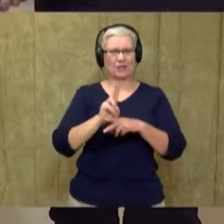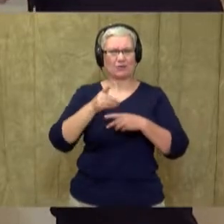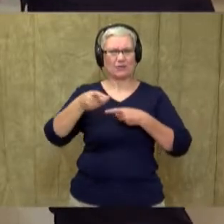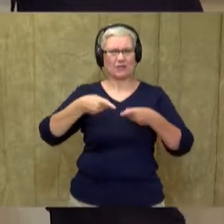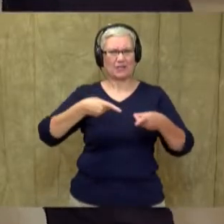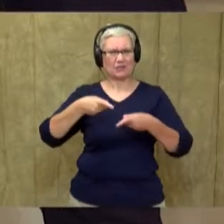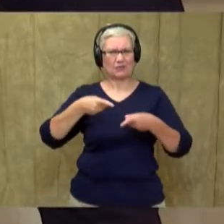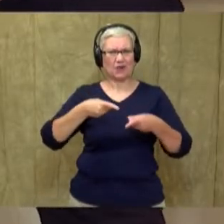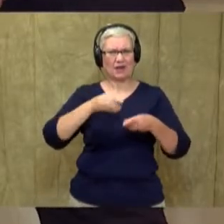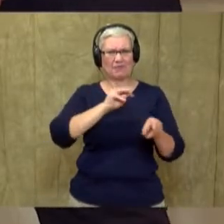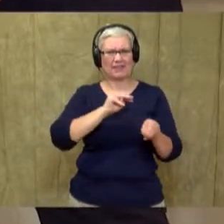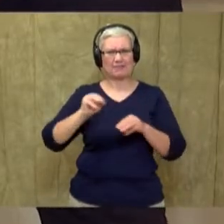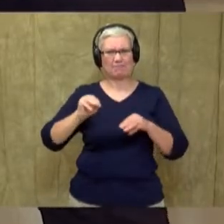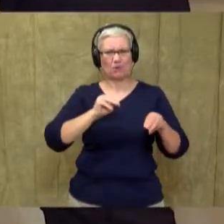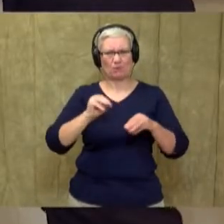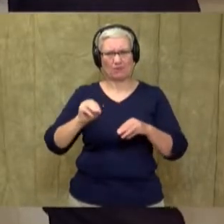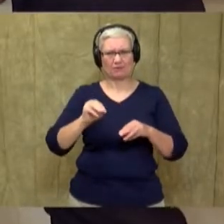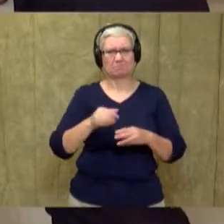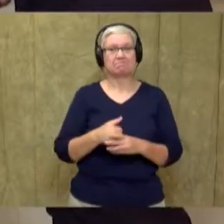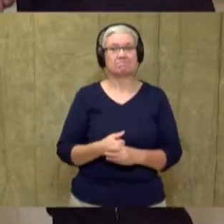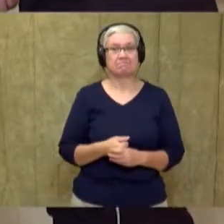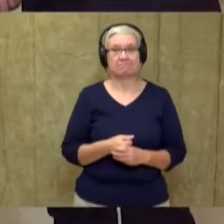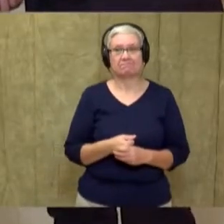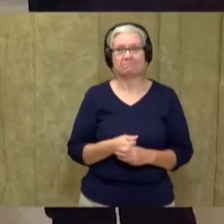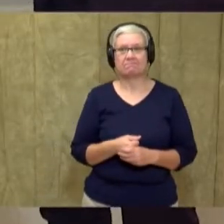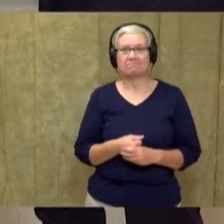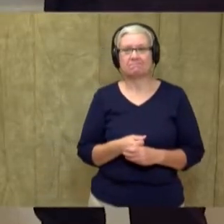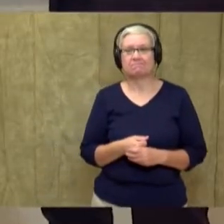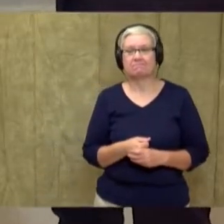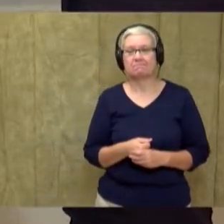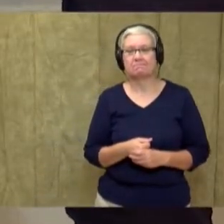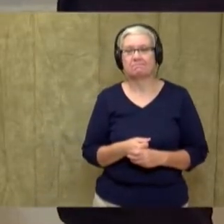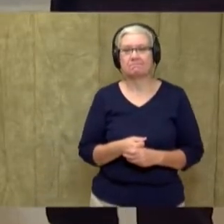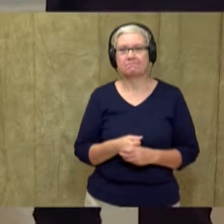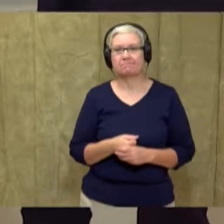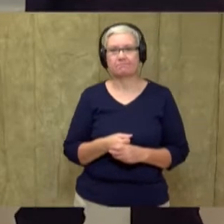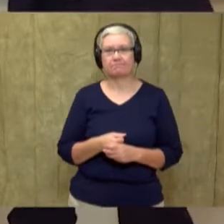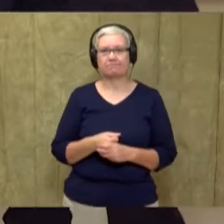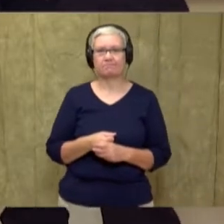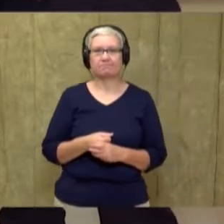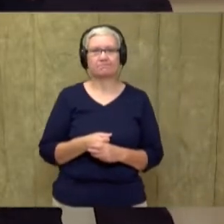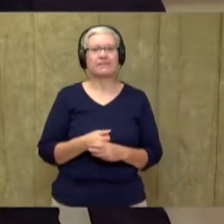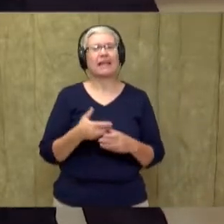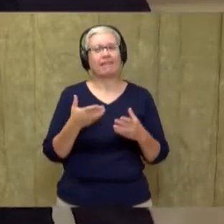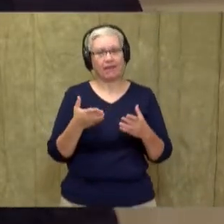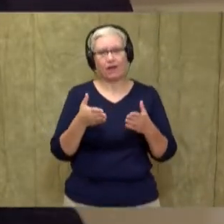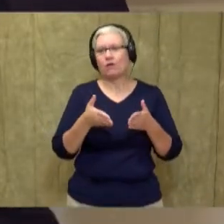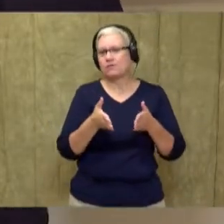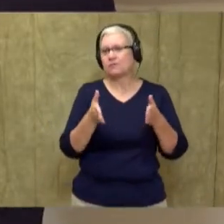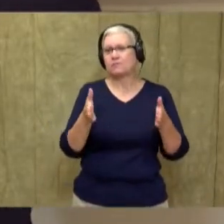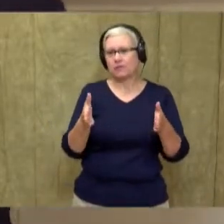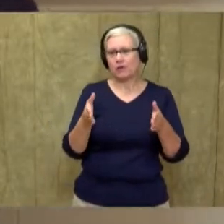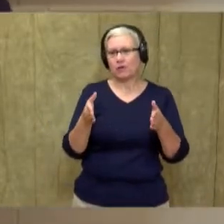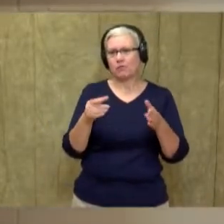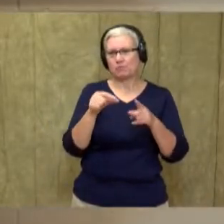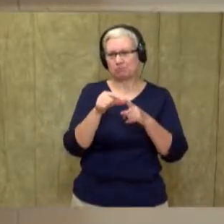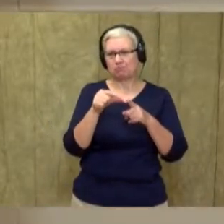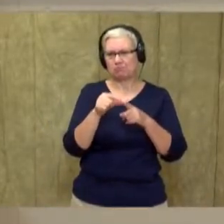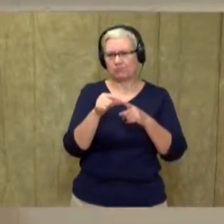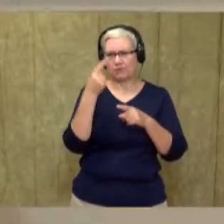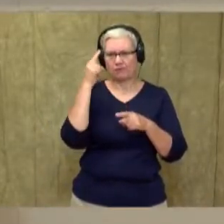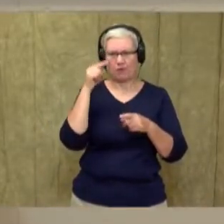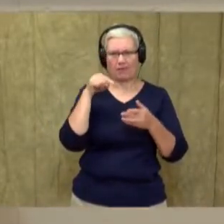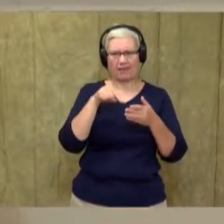of movement that are taking place. And so there are general terms for these types of transformations. When